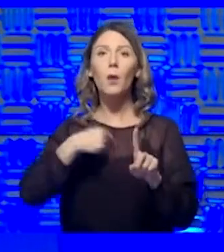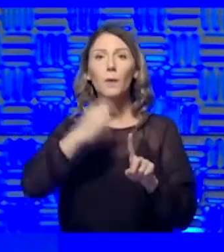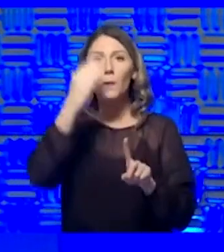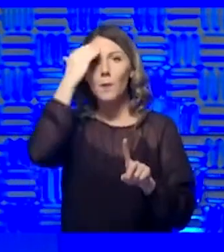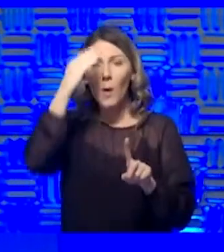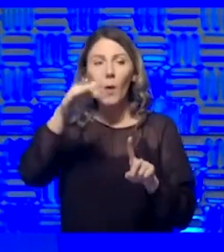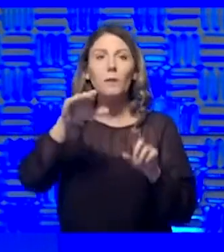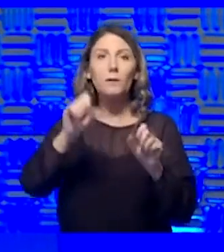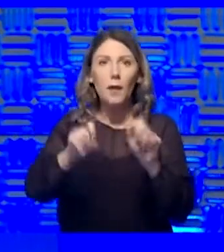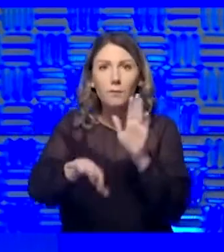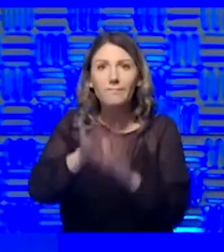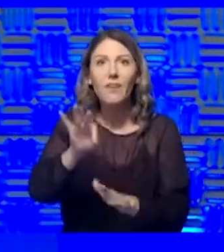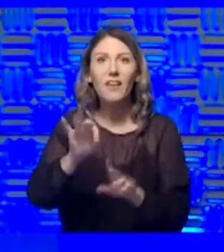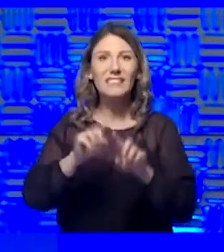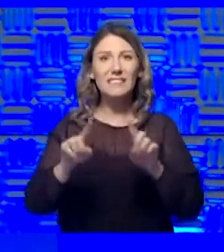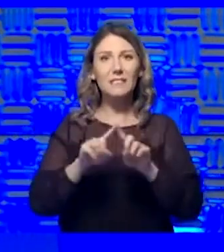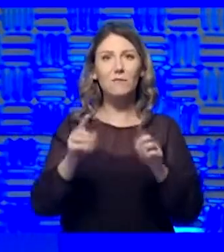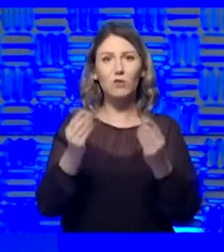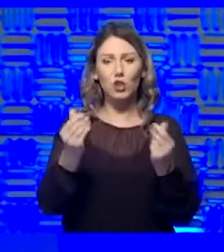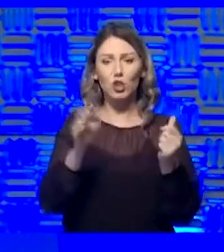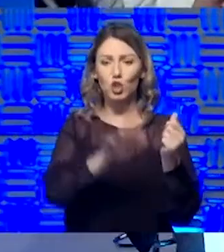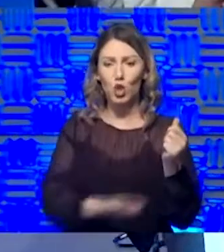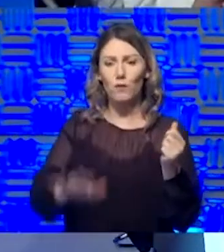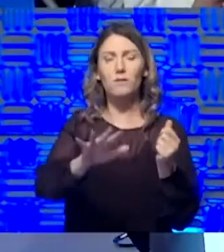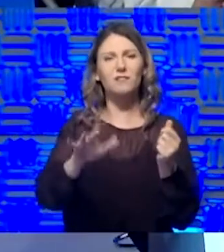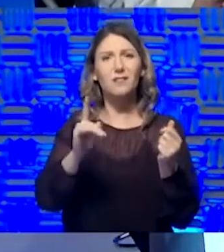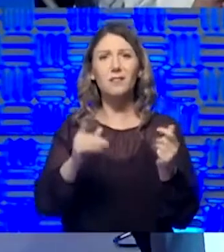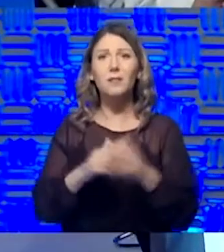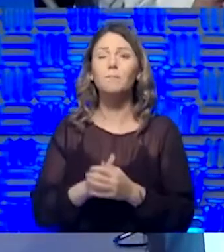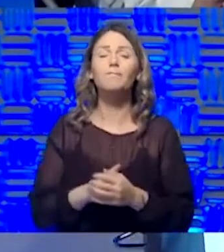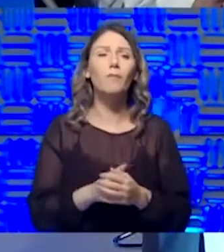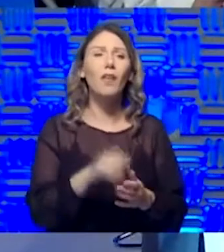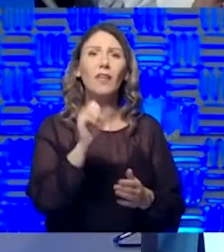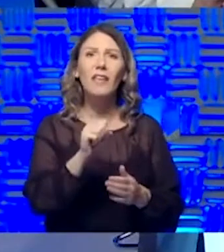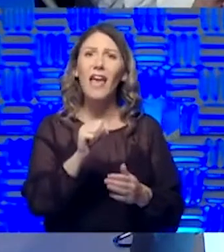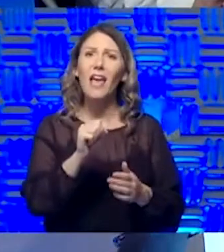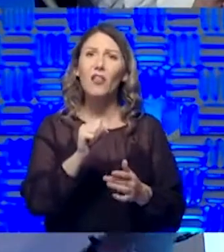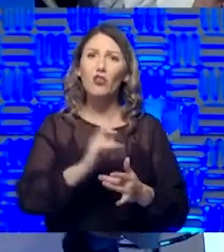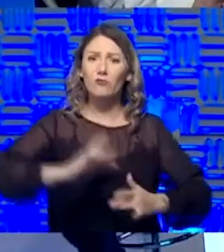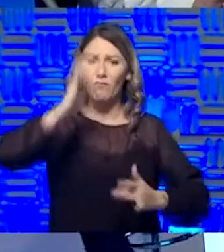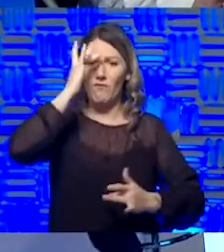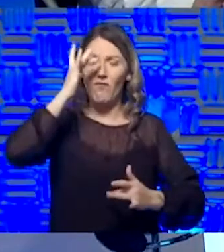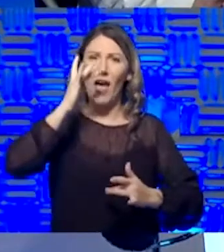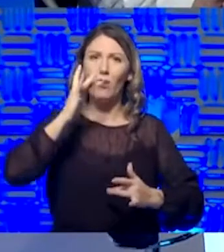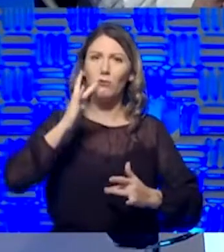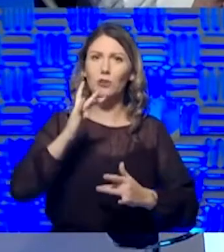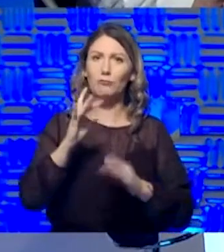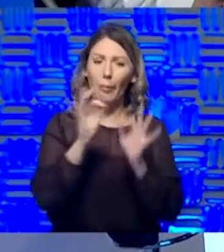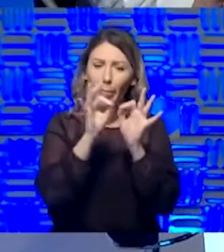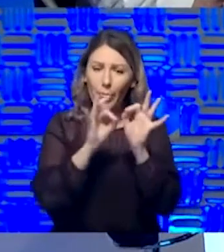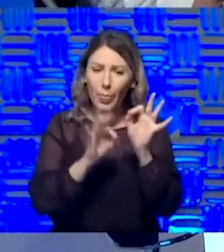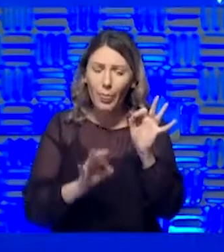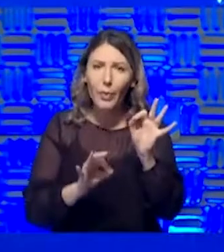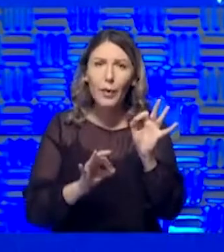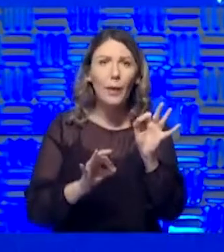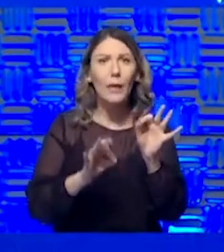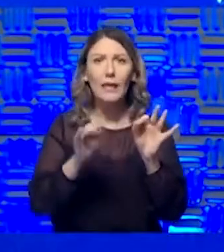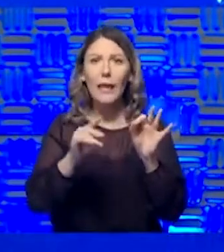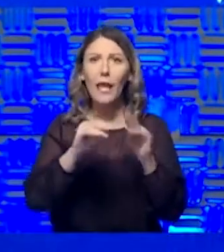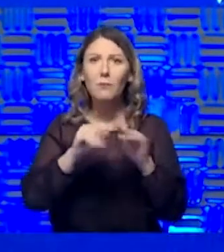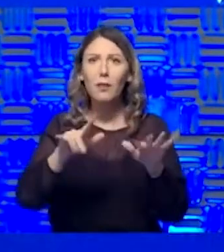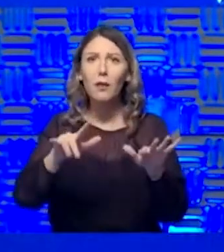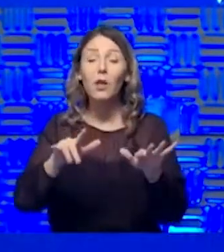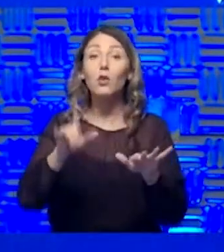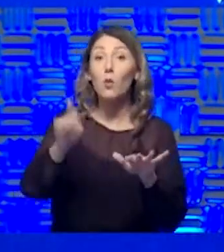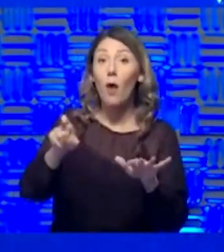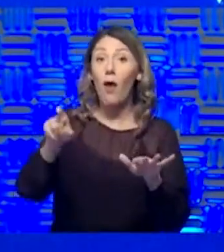different surfaces for some amount of time. Yeah, I think the key is there's virus particles that can be detected. Those are not infectious to people. You have to have the